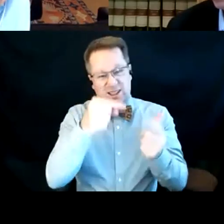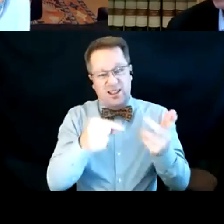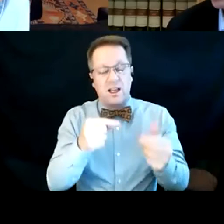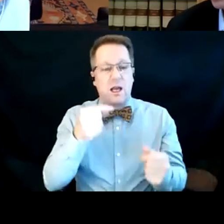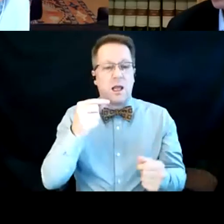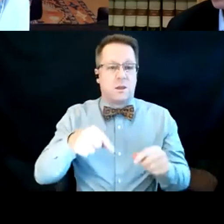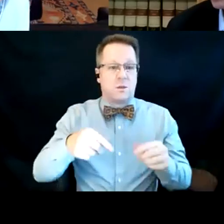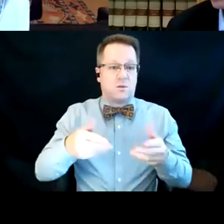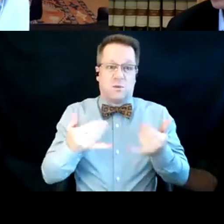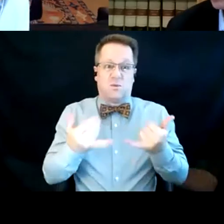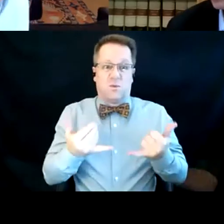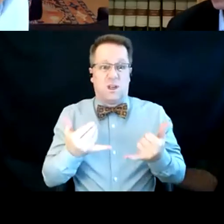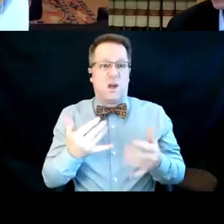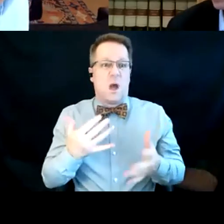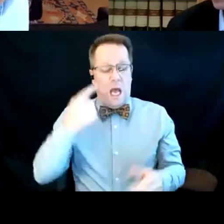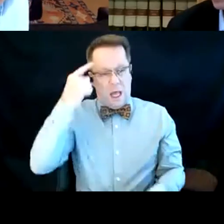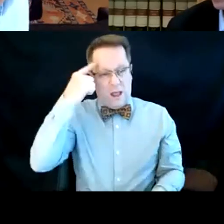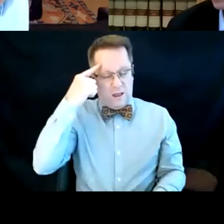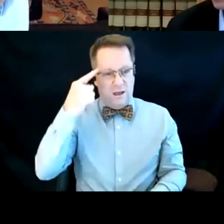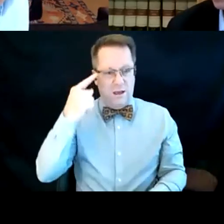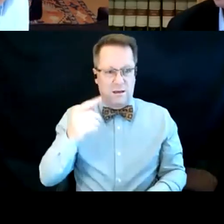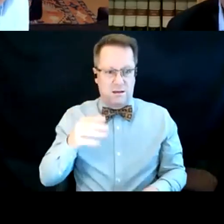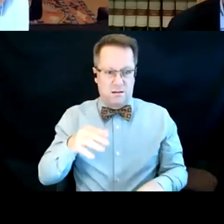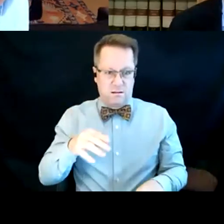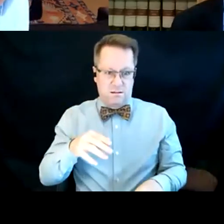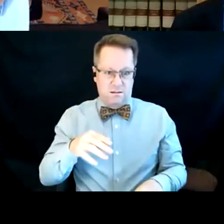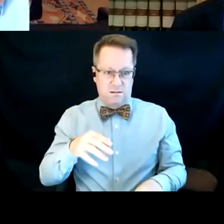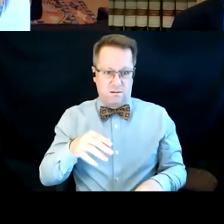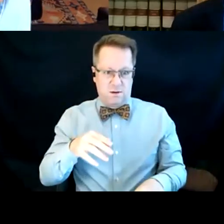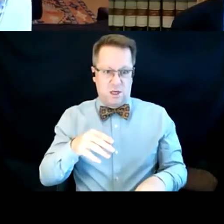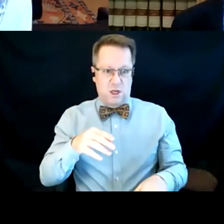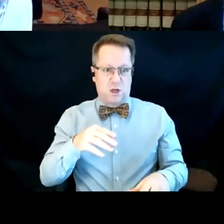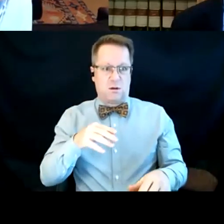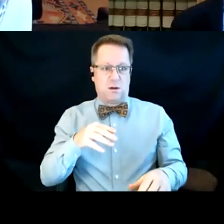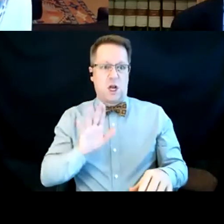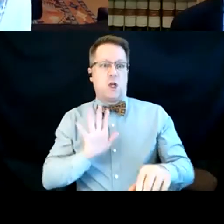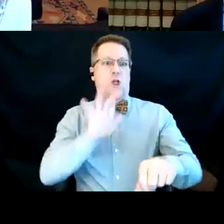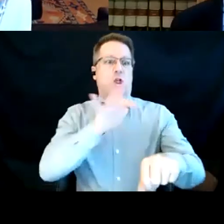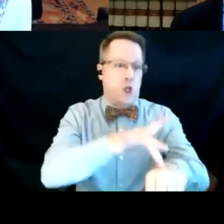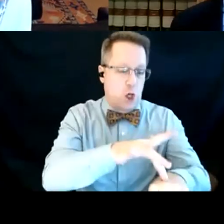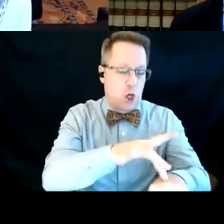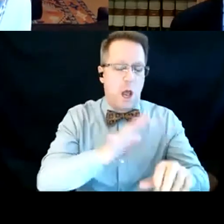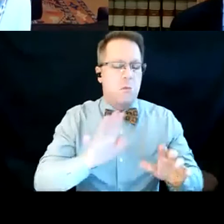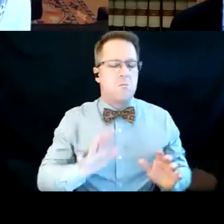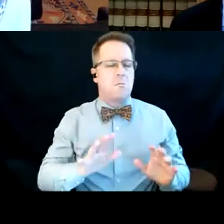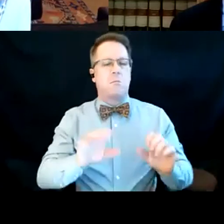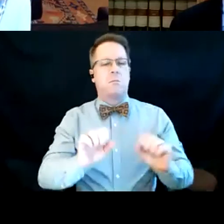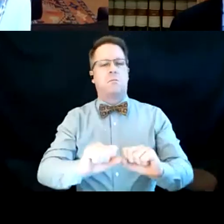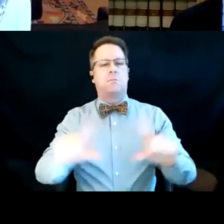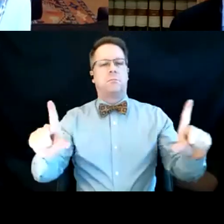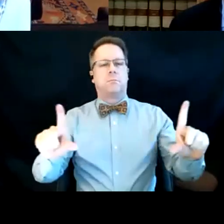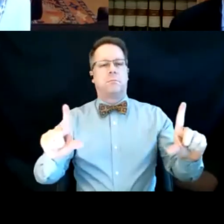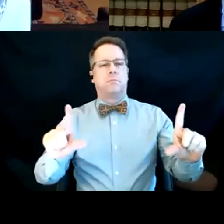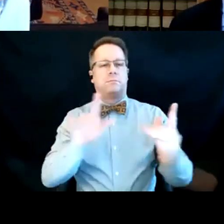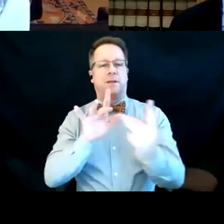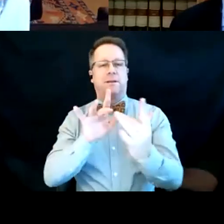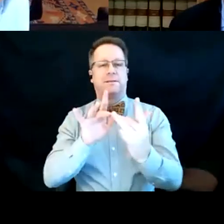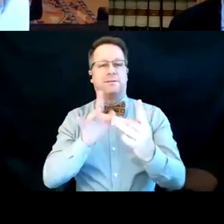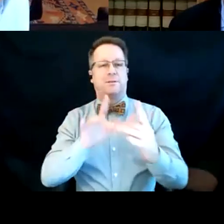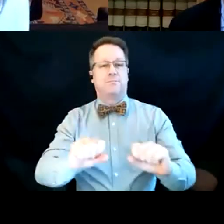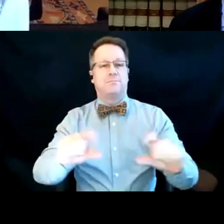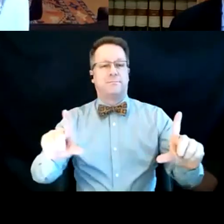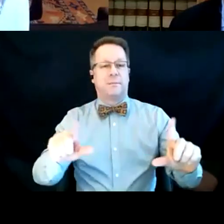so much of that work being remote, I think you don't have to be in Georgia to do all of that the full range of